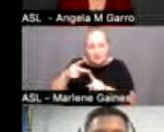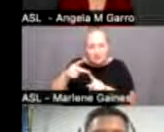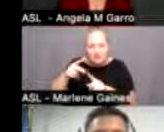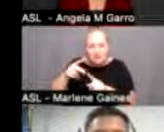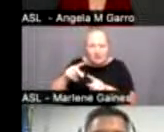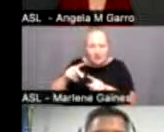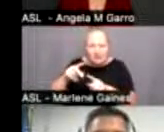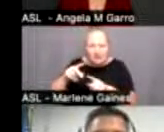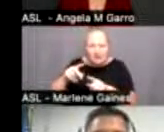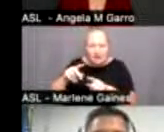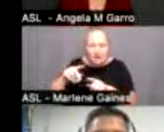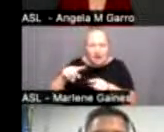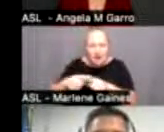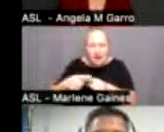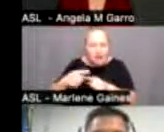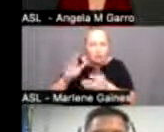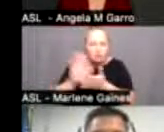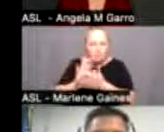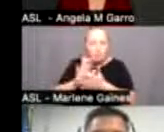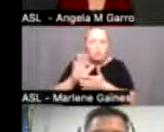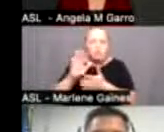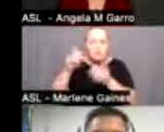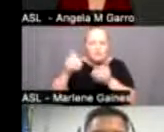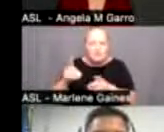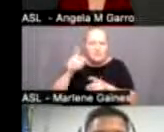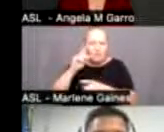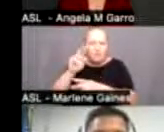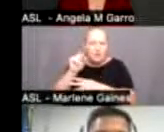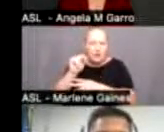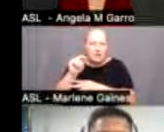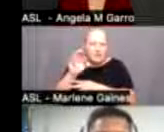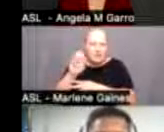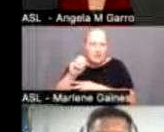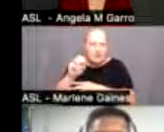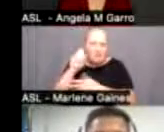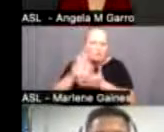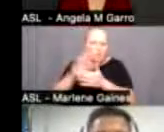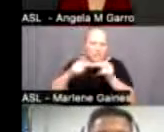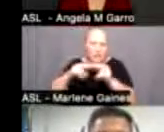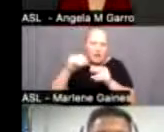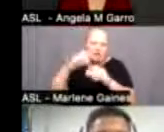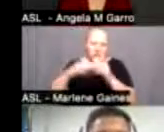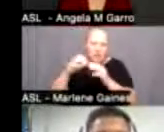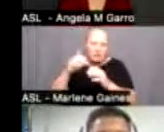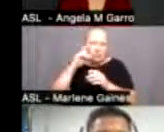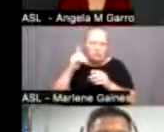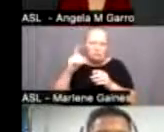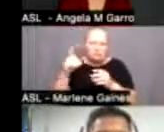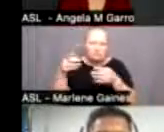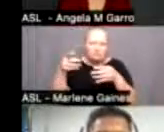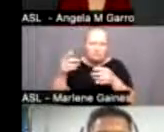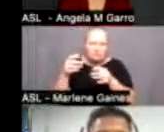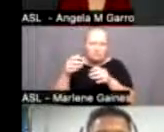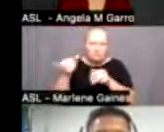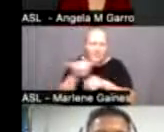facilities decisions for North Central San Mateo school buildings and construction that would align to the consultative work.